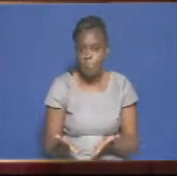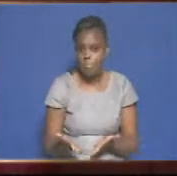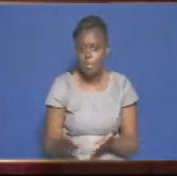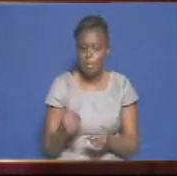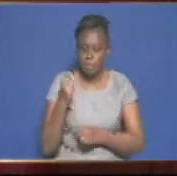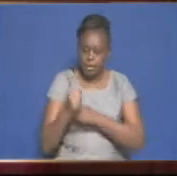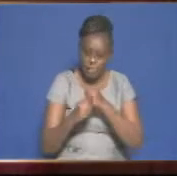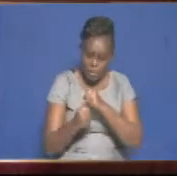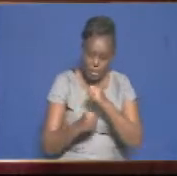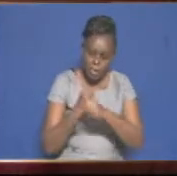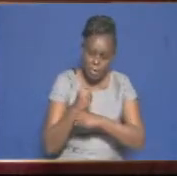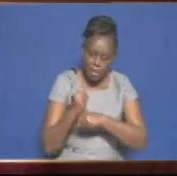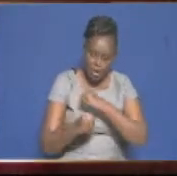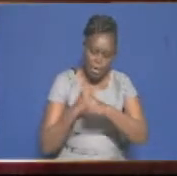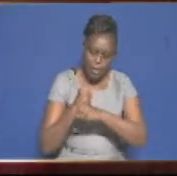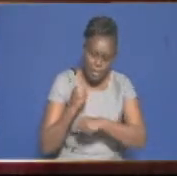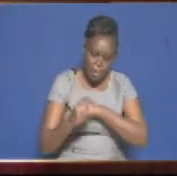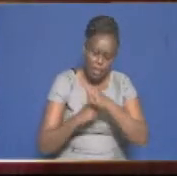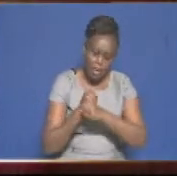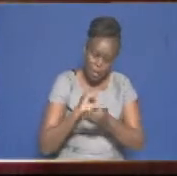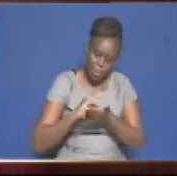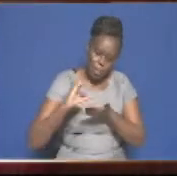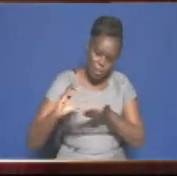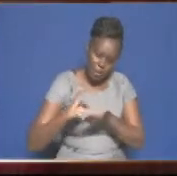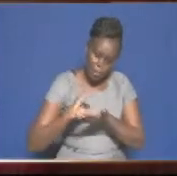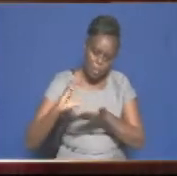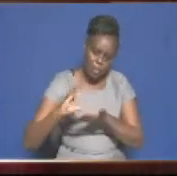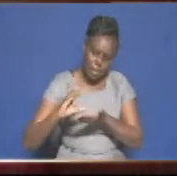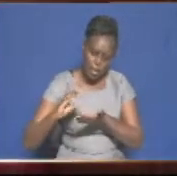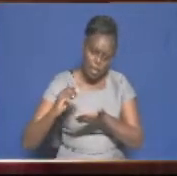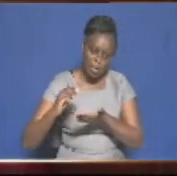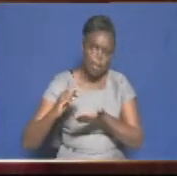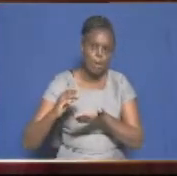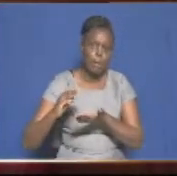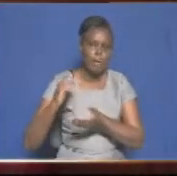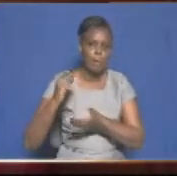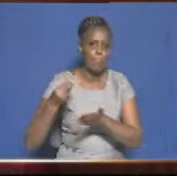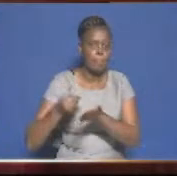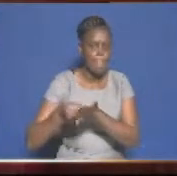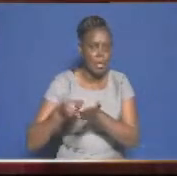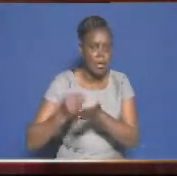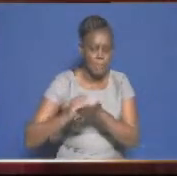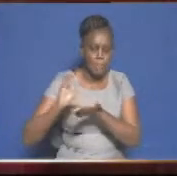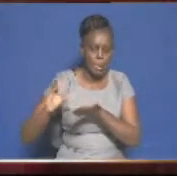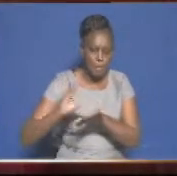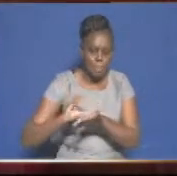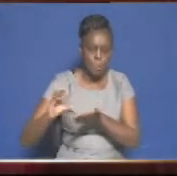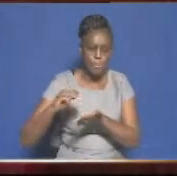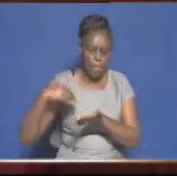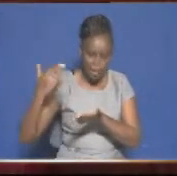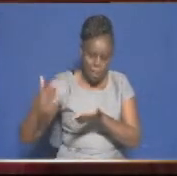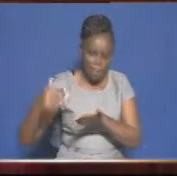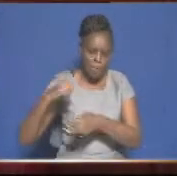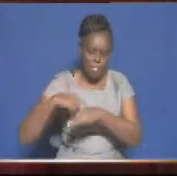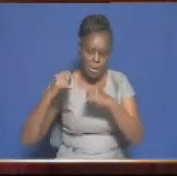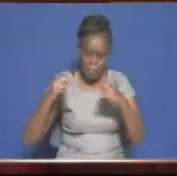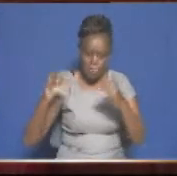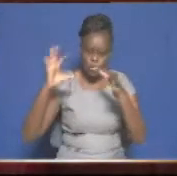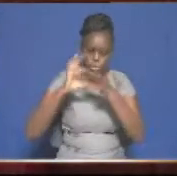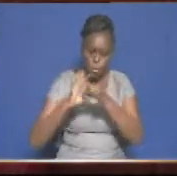year we are putting in money, and it is not over yet. Every time we have given timelines of